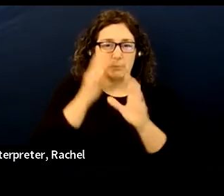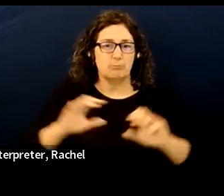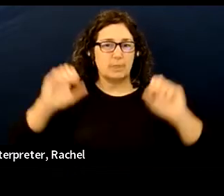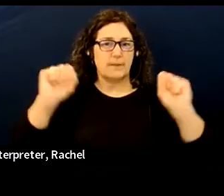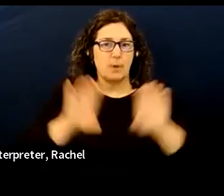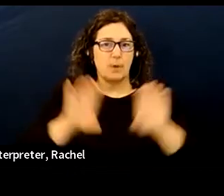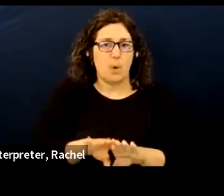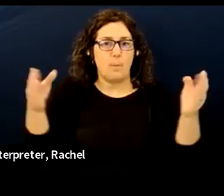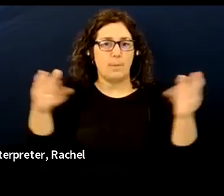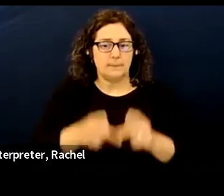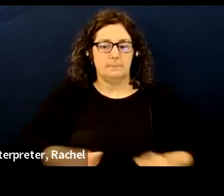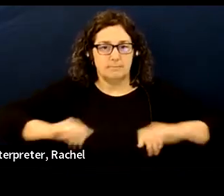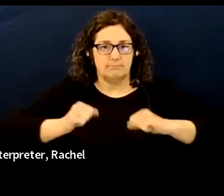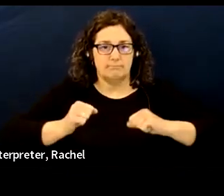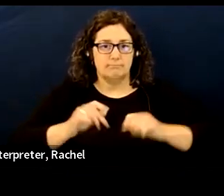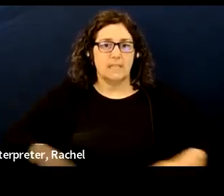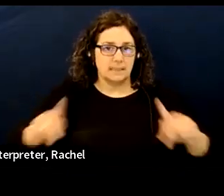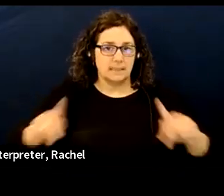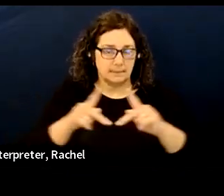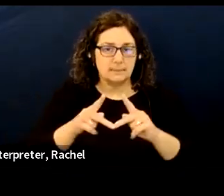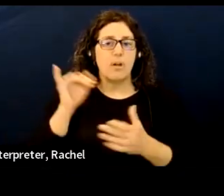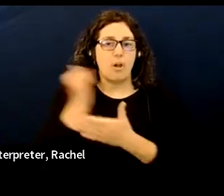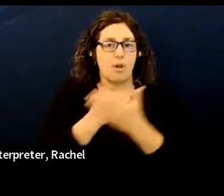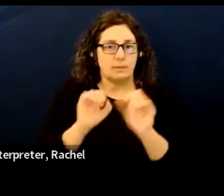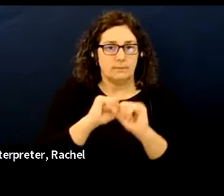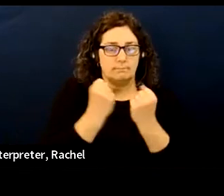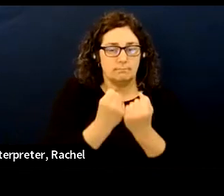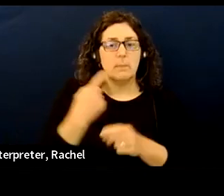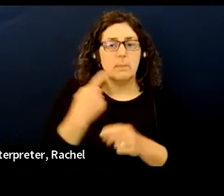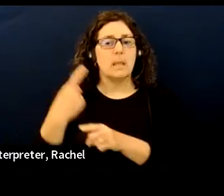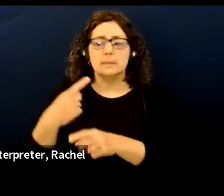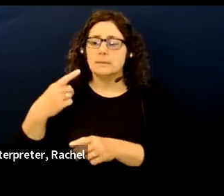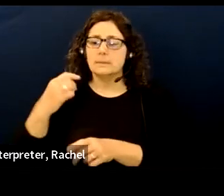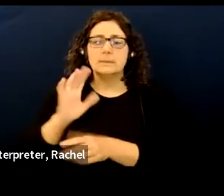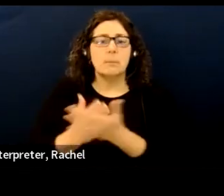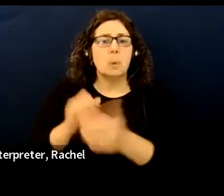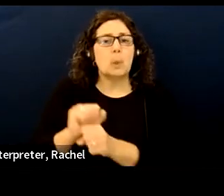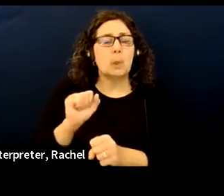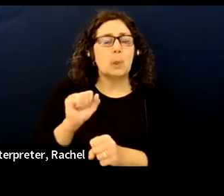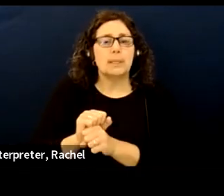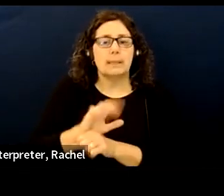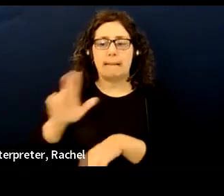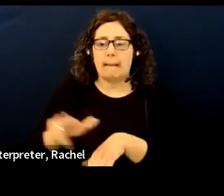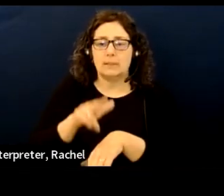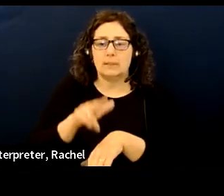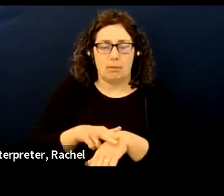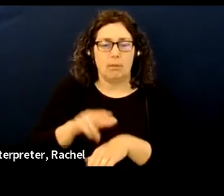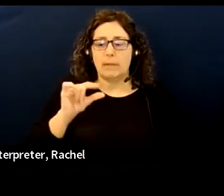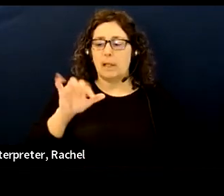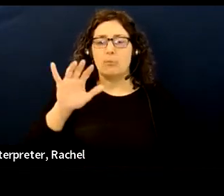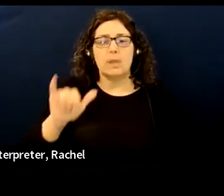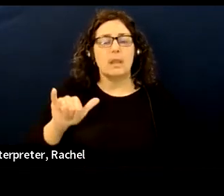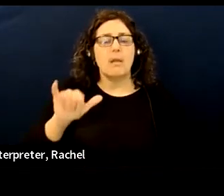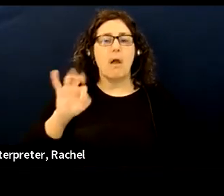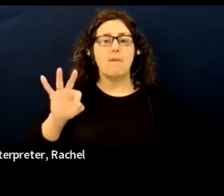Space Art Society, and also maybe some of the work I did at the National Gallery of Jamaica as well, where